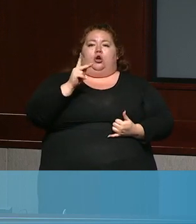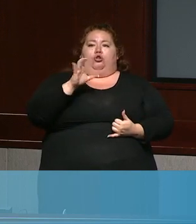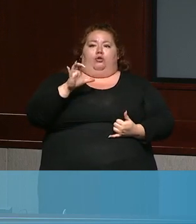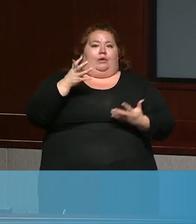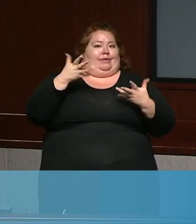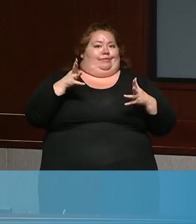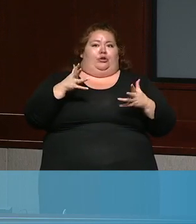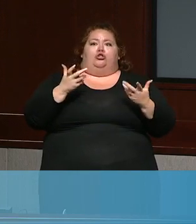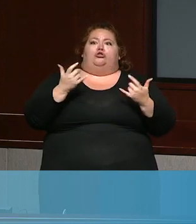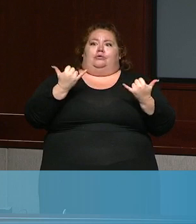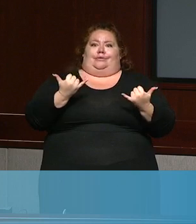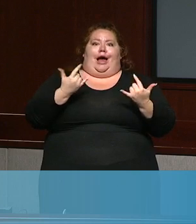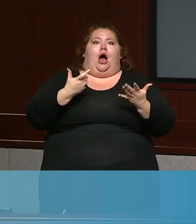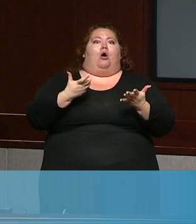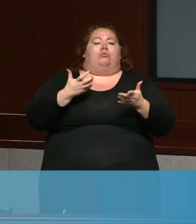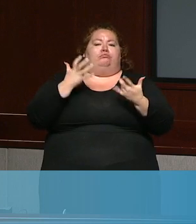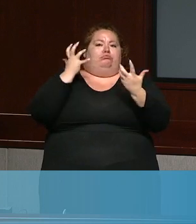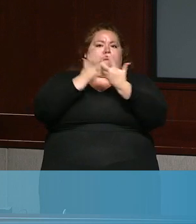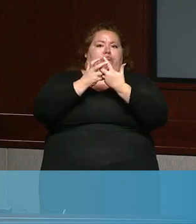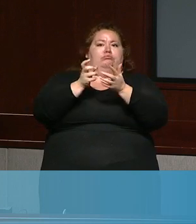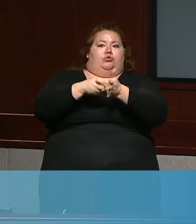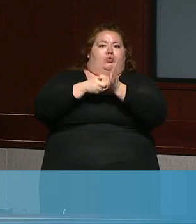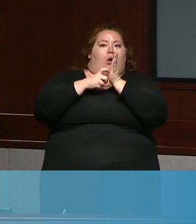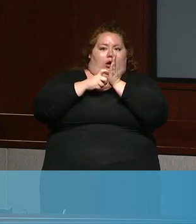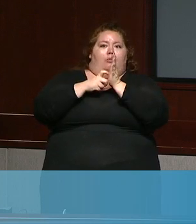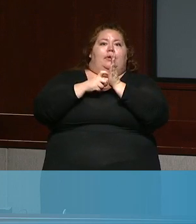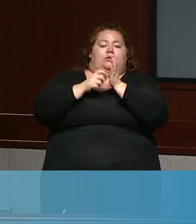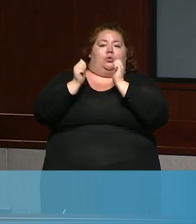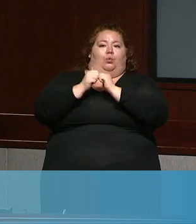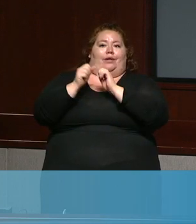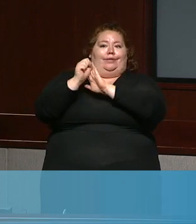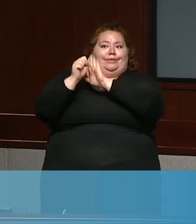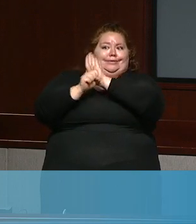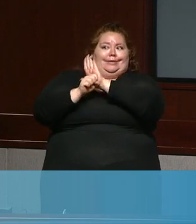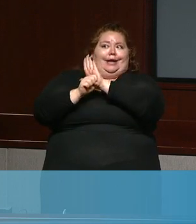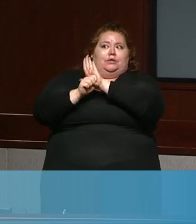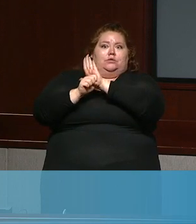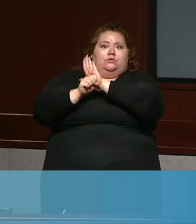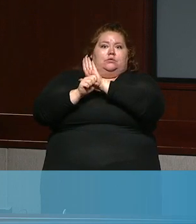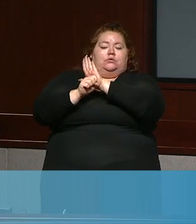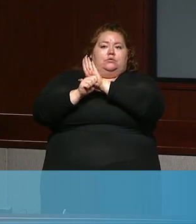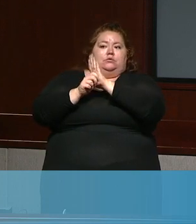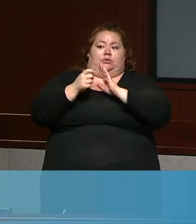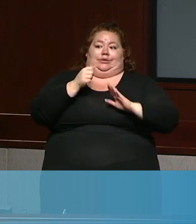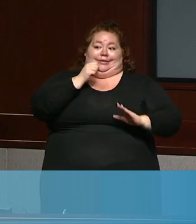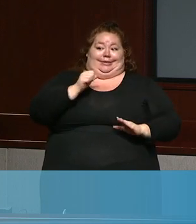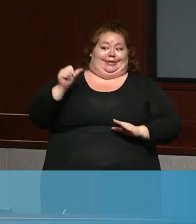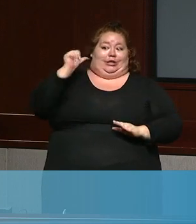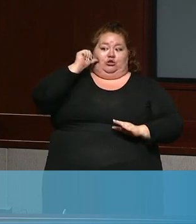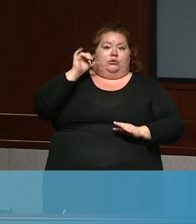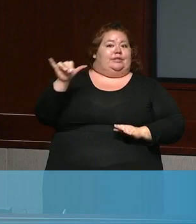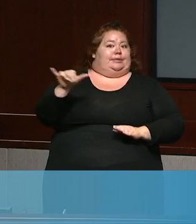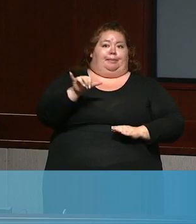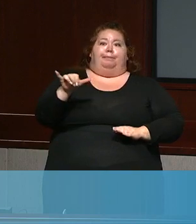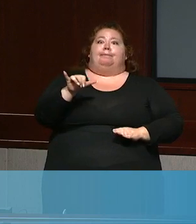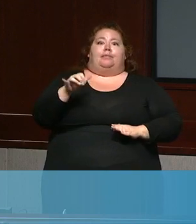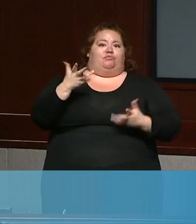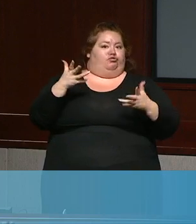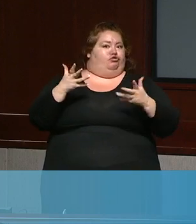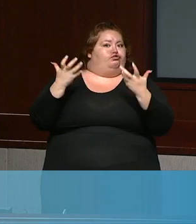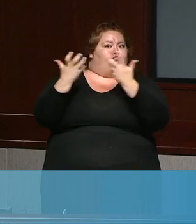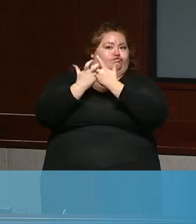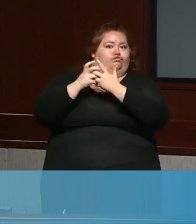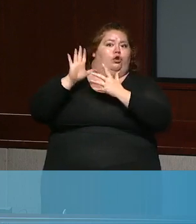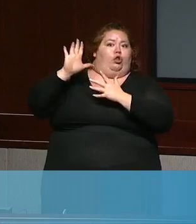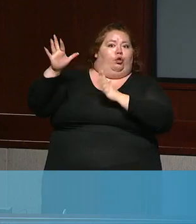tier, the red tier. In fact, we were meeting red tier requirements yesterday. Today, Kern